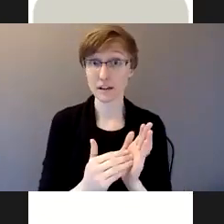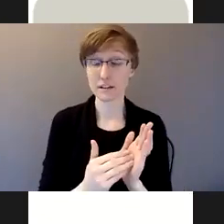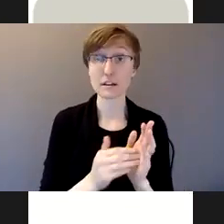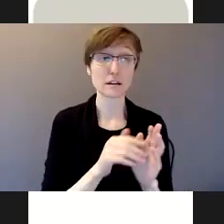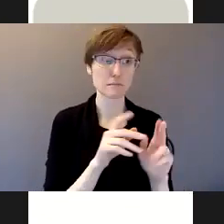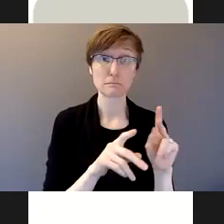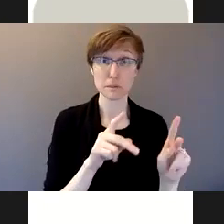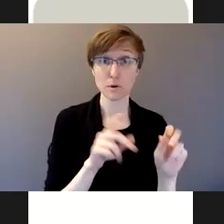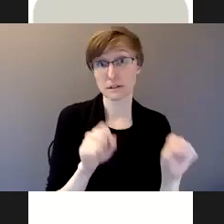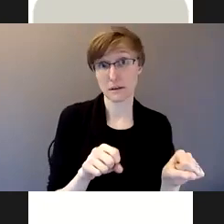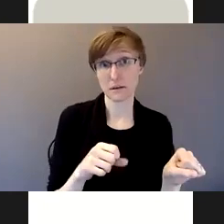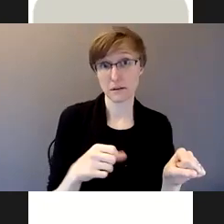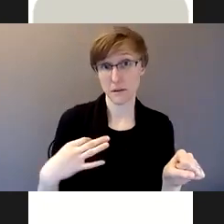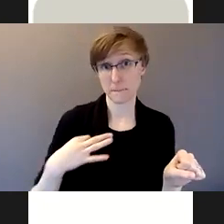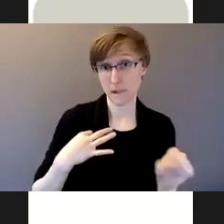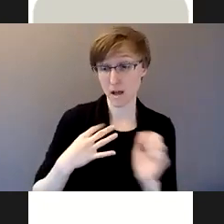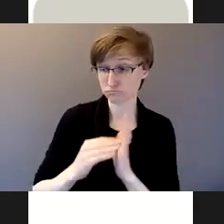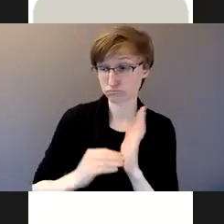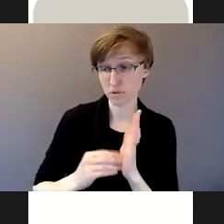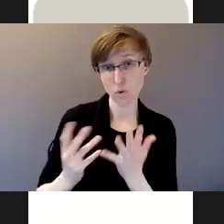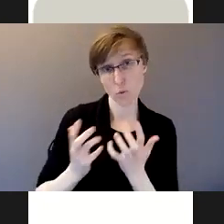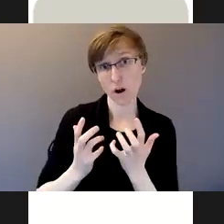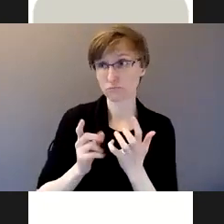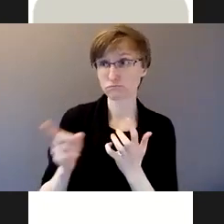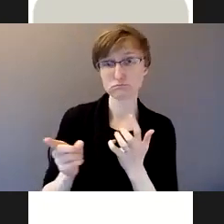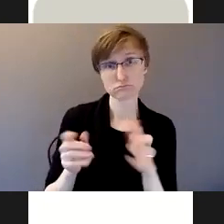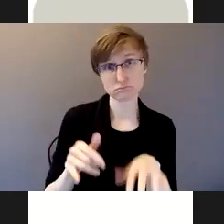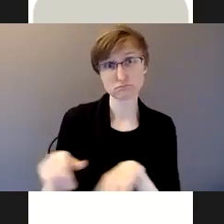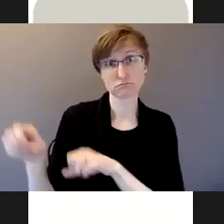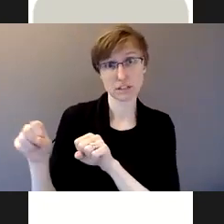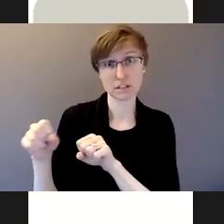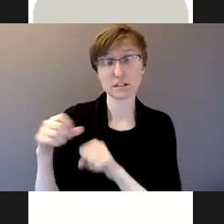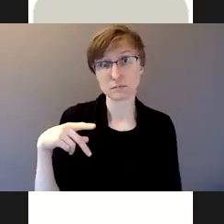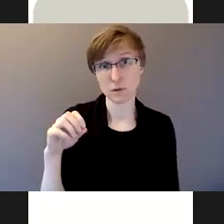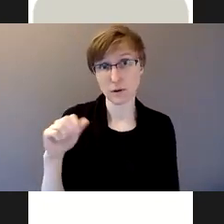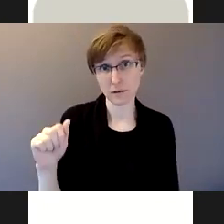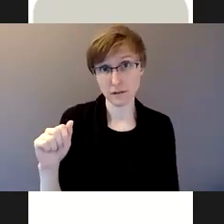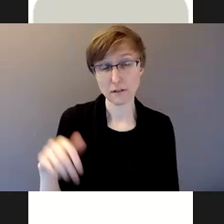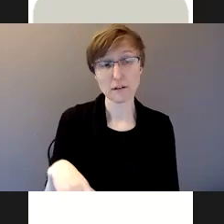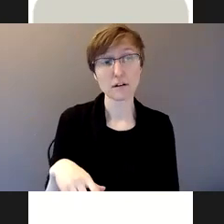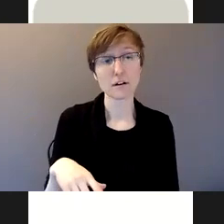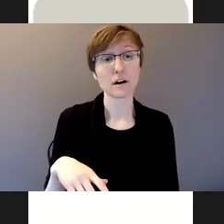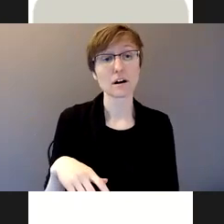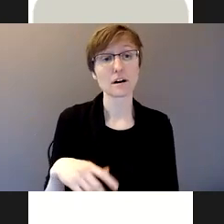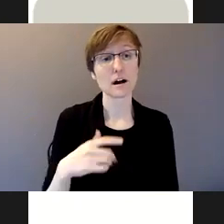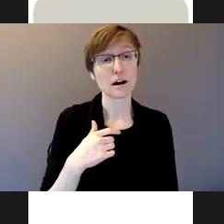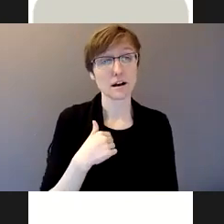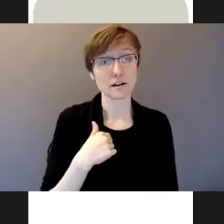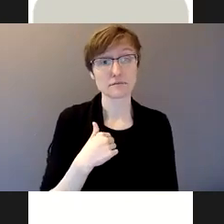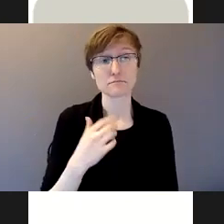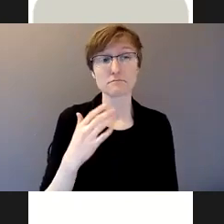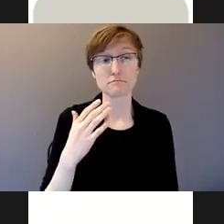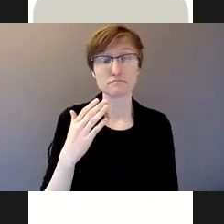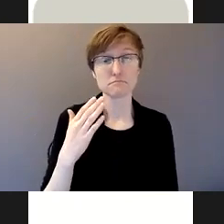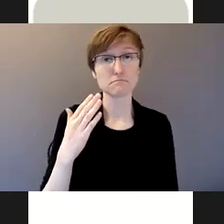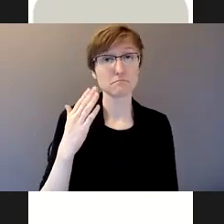guardian. I'm not involved in those applications, so I can't tell you too much about them. I just know it's possible. But very few people